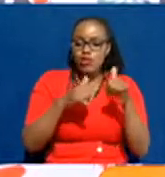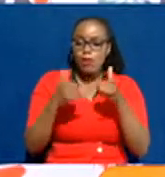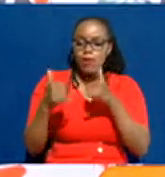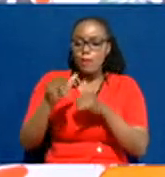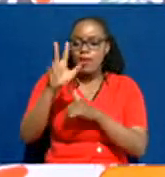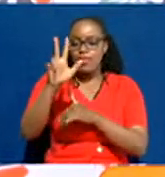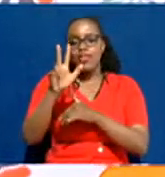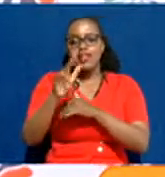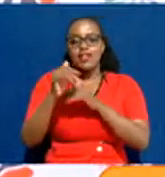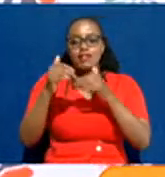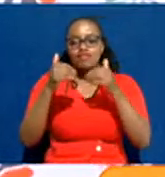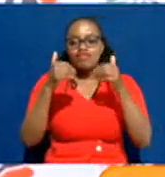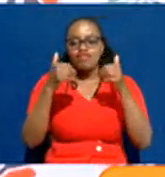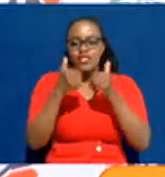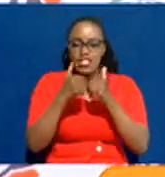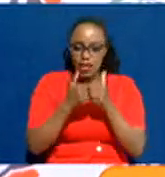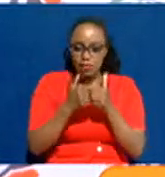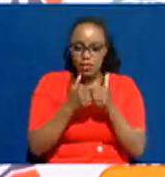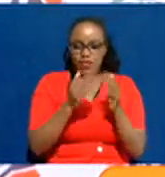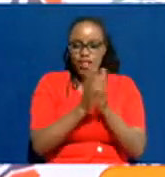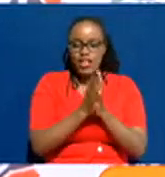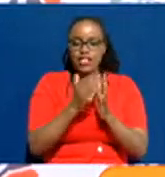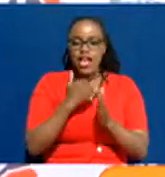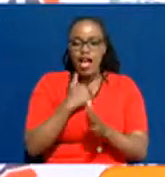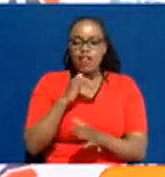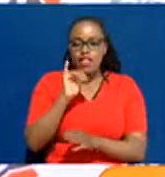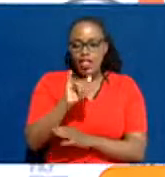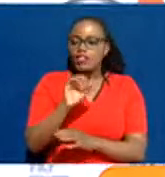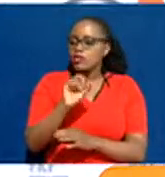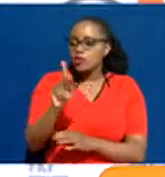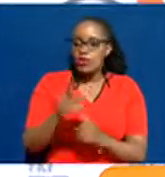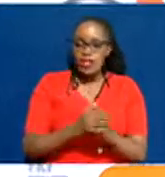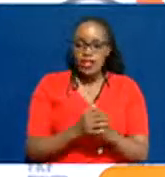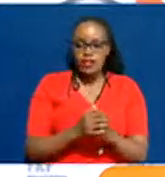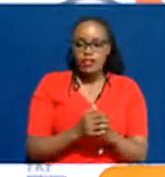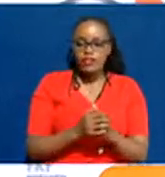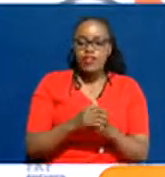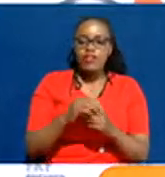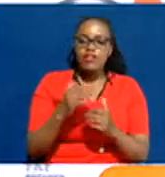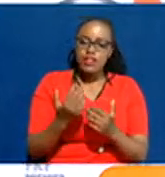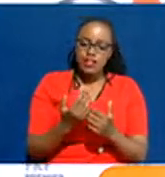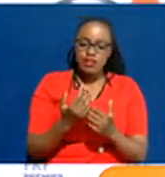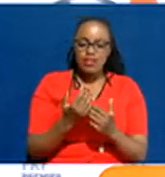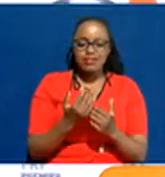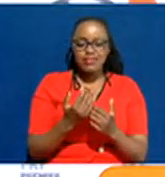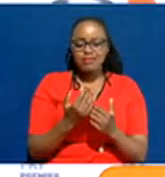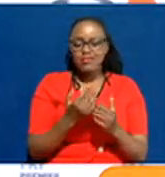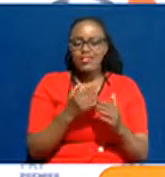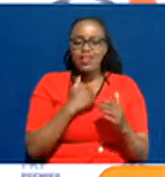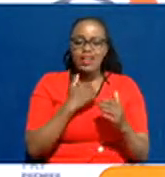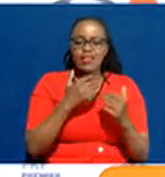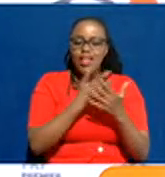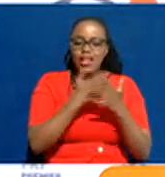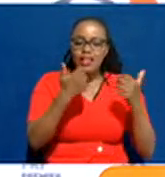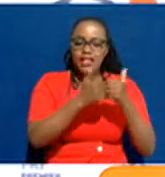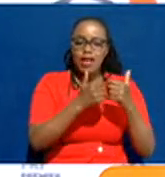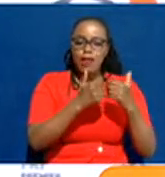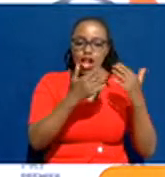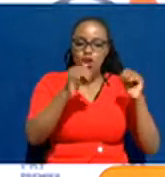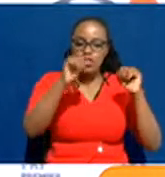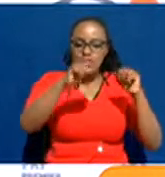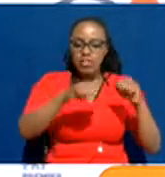and got three wins. Kwa michezo lazima kuna kupoteza, ndio nasema